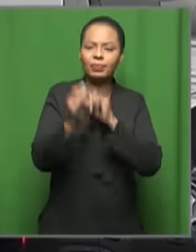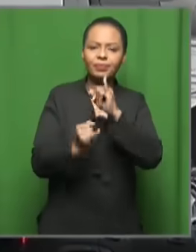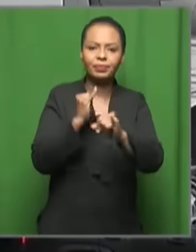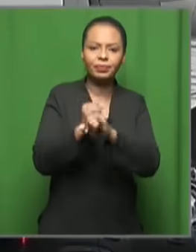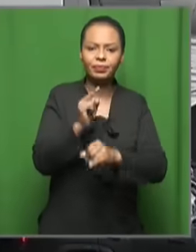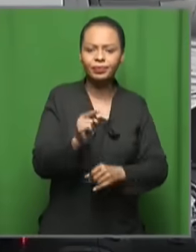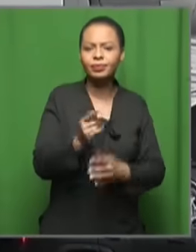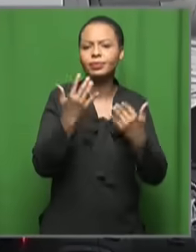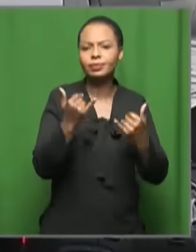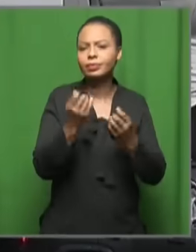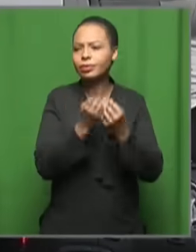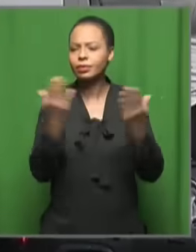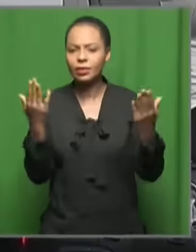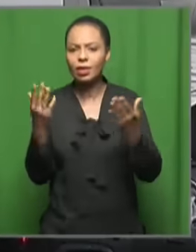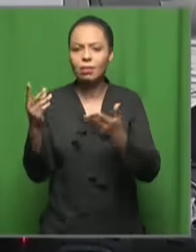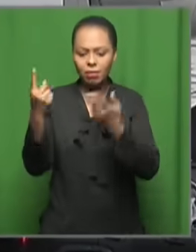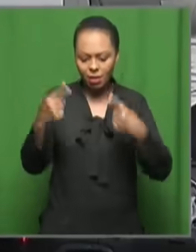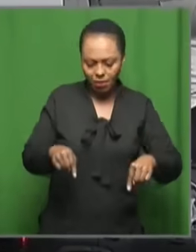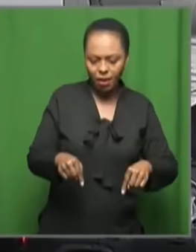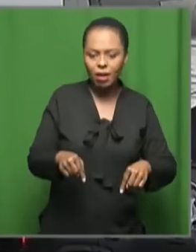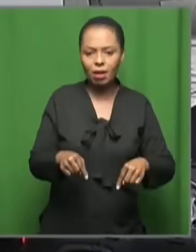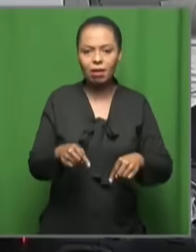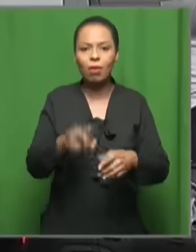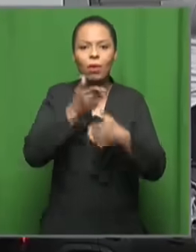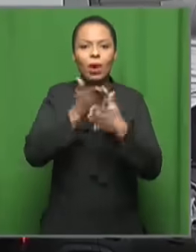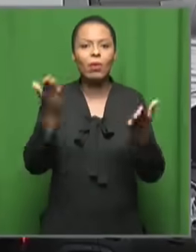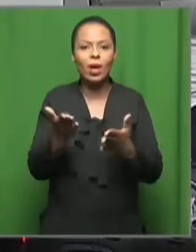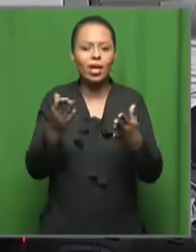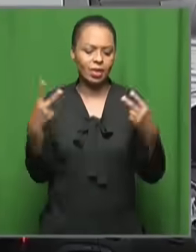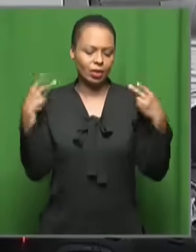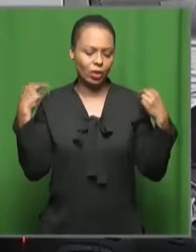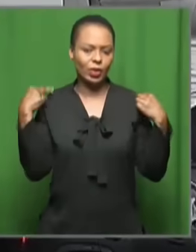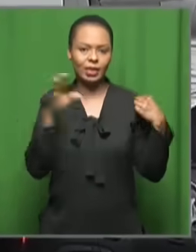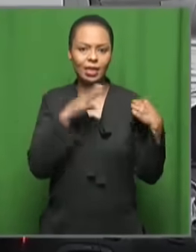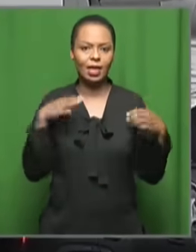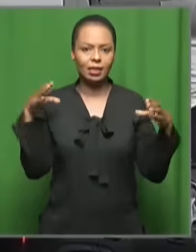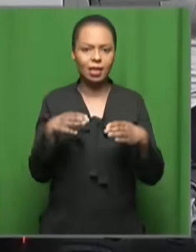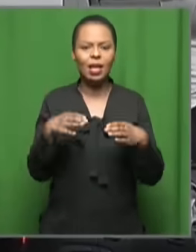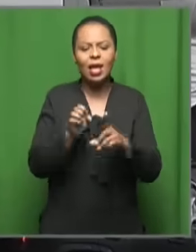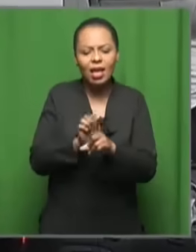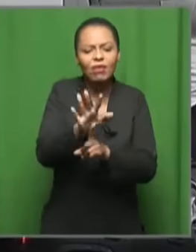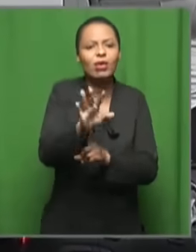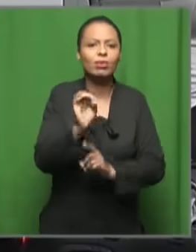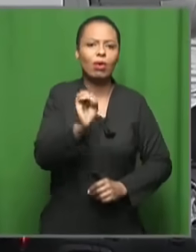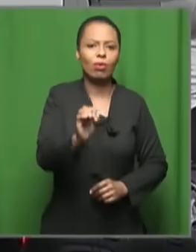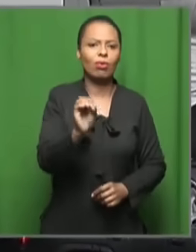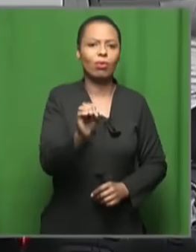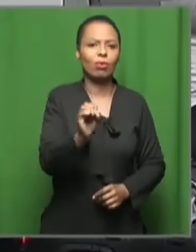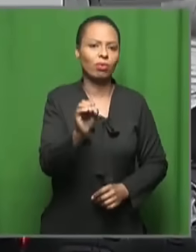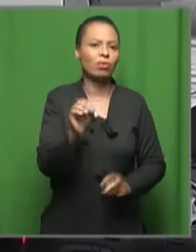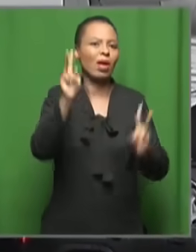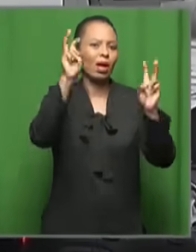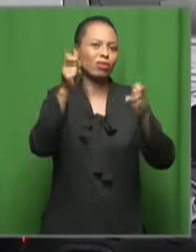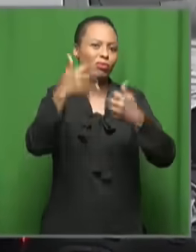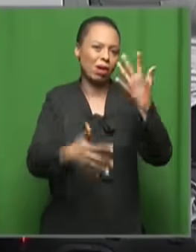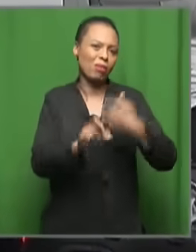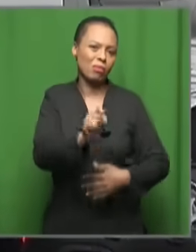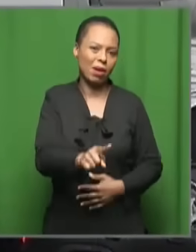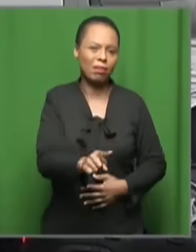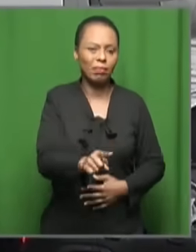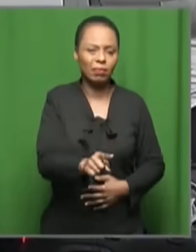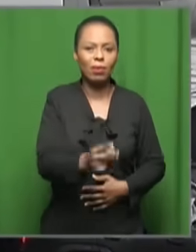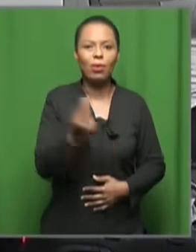them are sitting in the Security Council. They are permanent members. They've got greater influence on that front in as far as